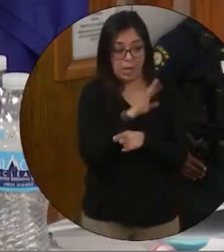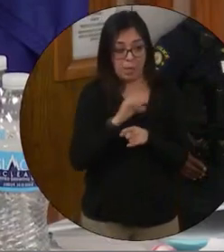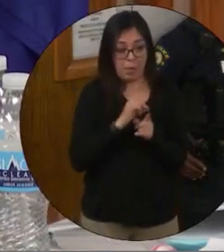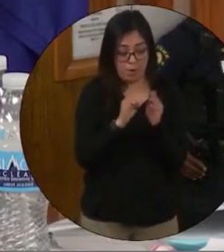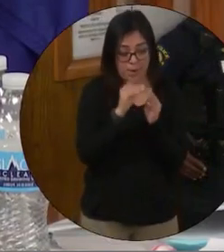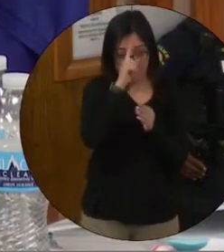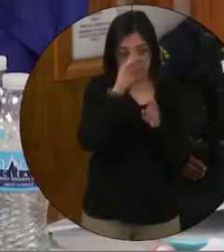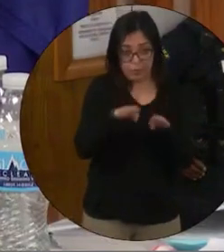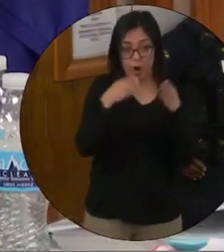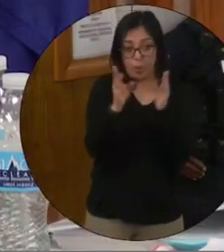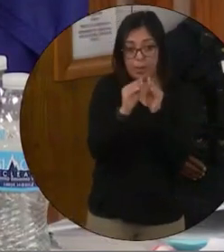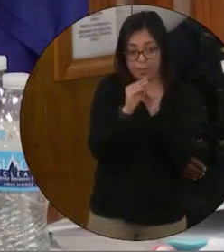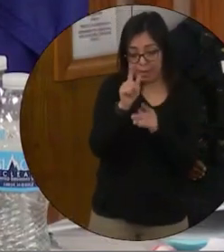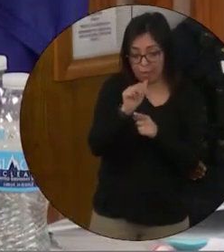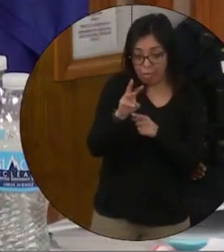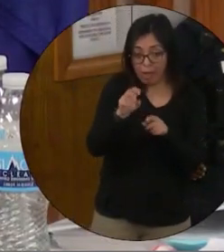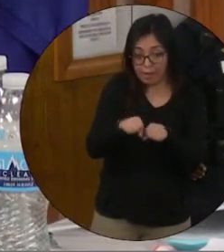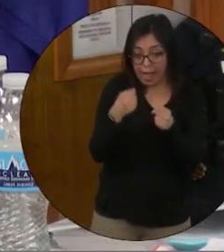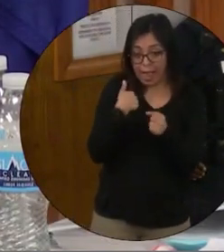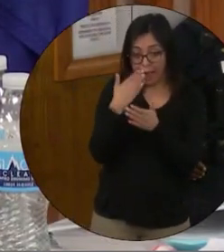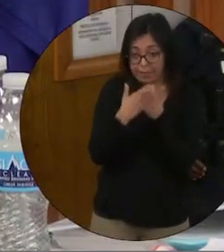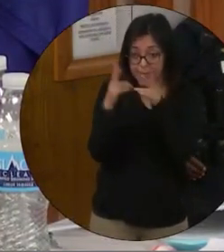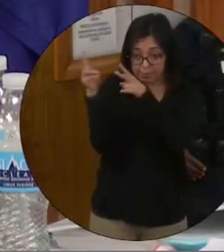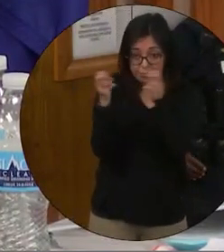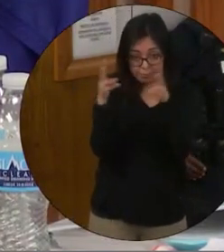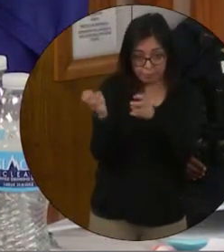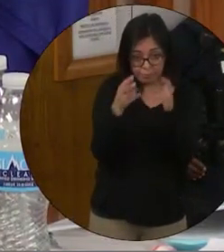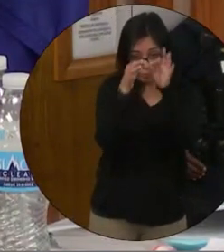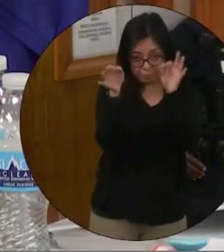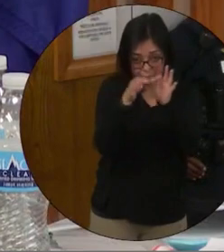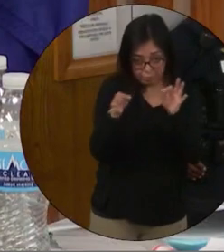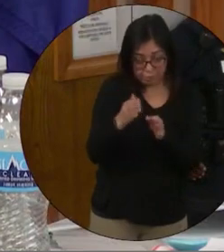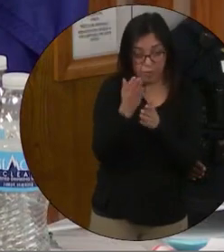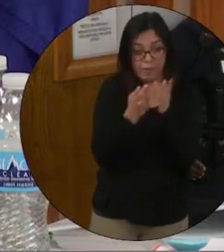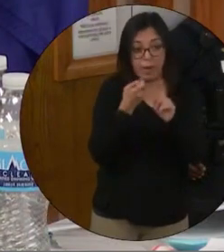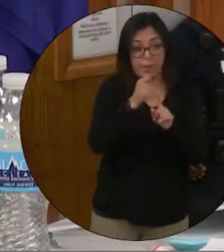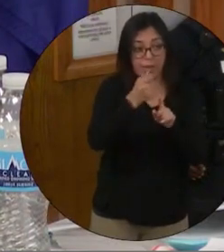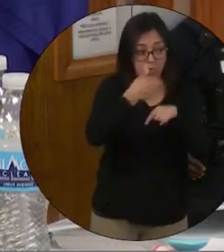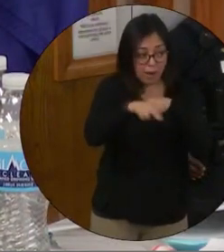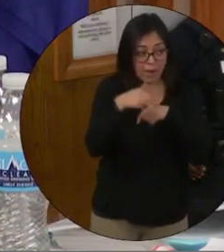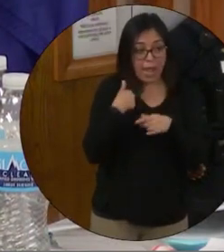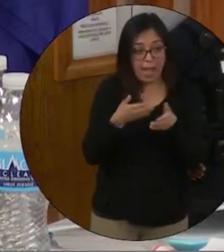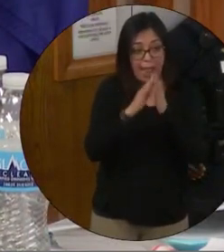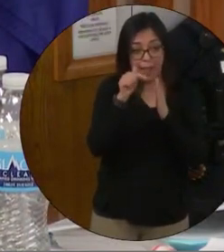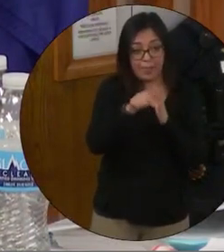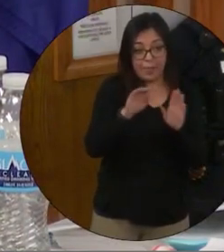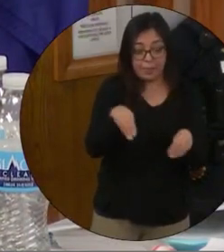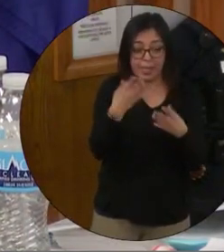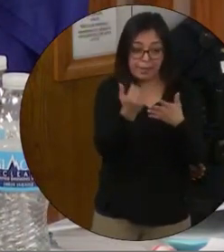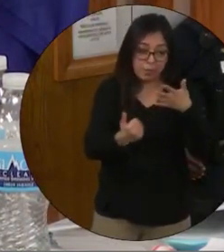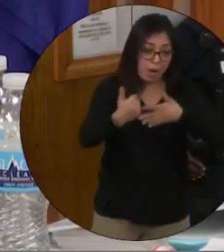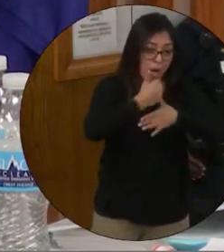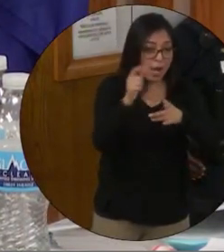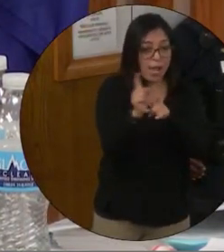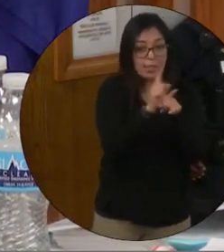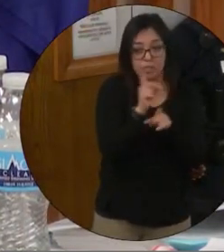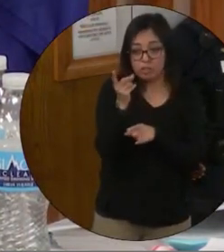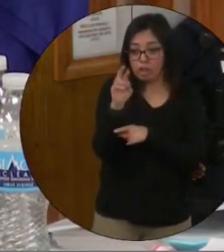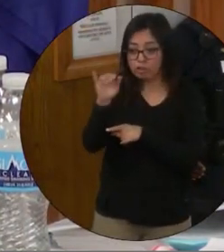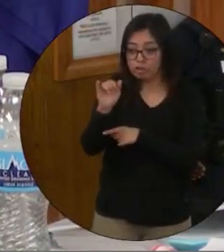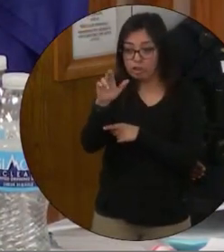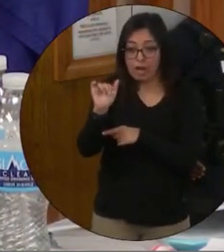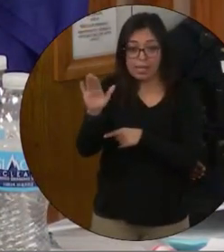law violations. I have excerpts of transcripts from the closed sessions referenced. I ask that this matter be given priority as Dr. Jara's